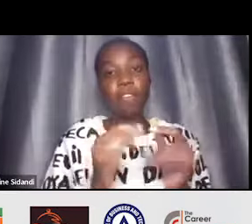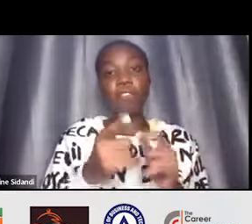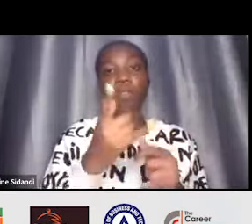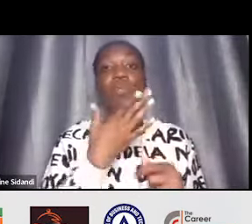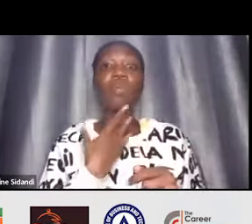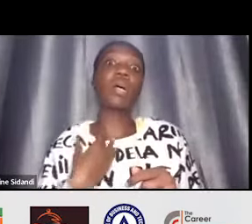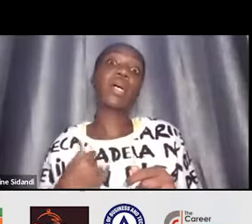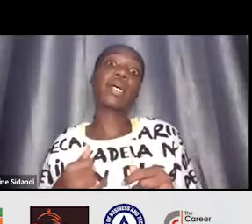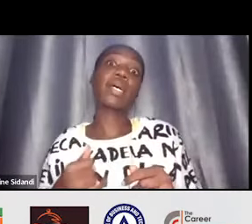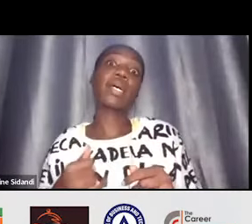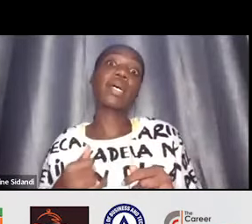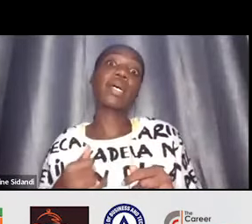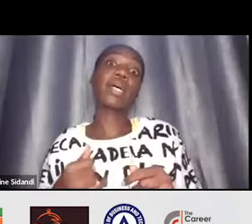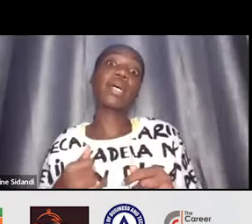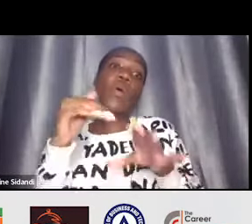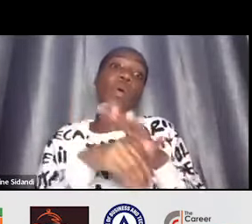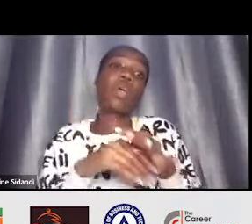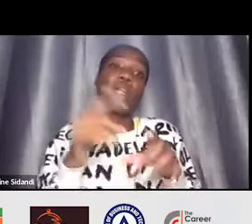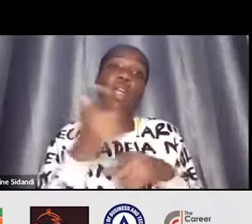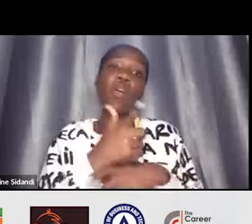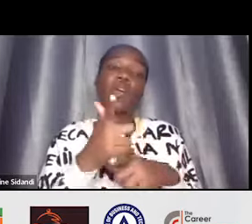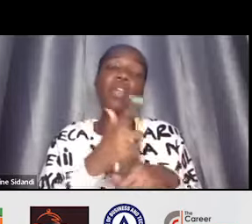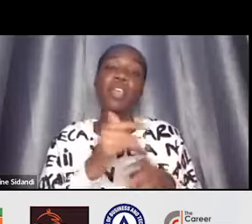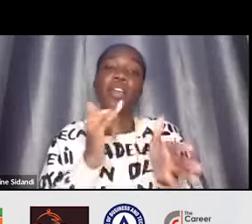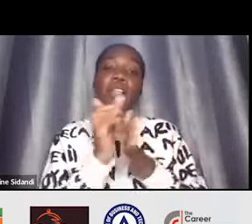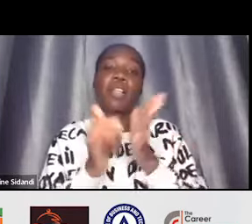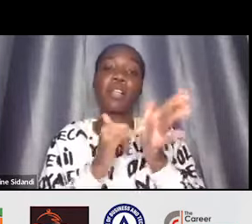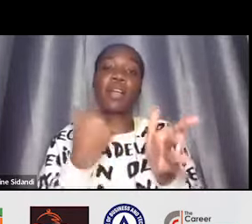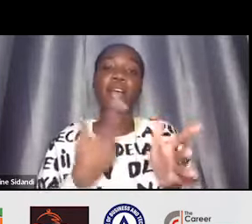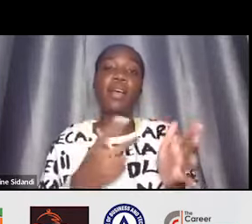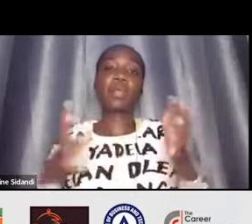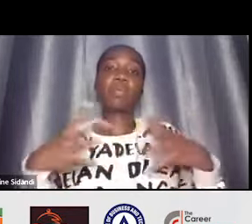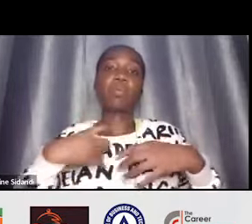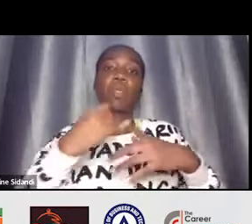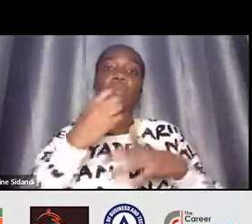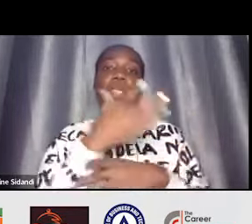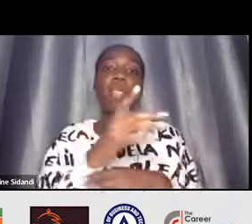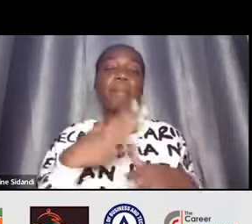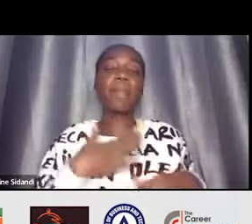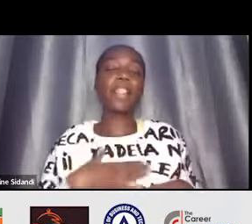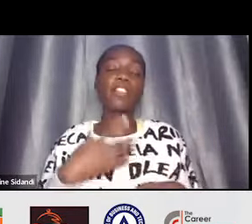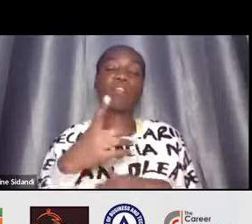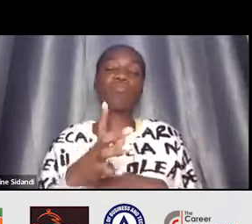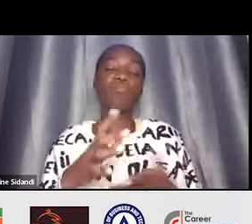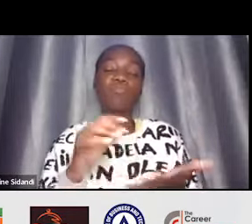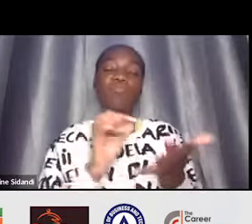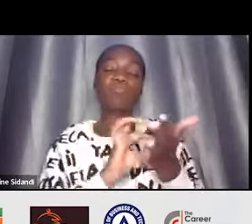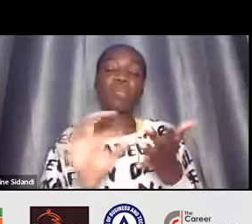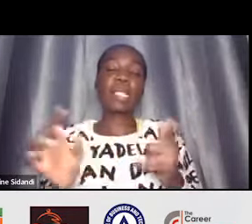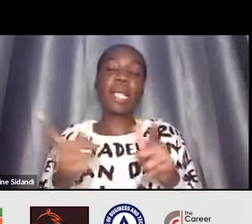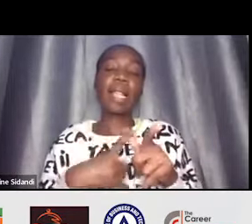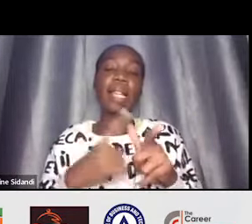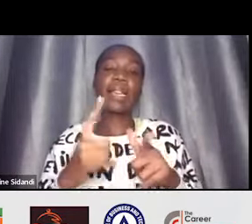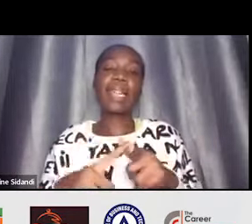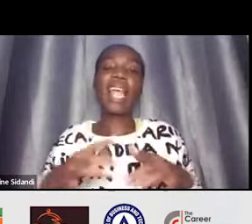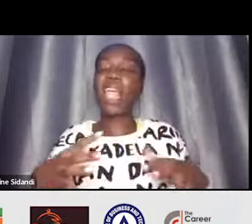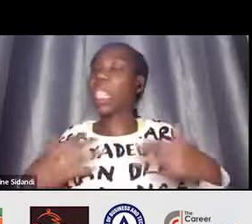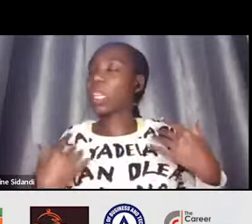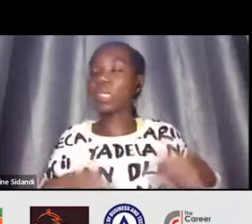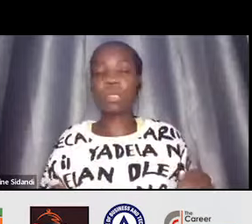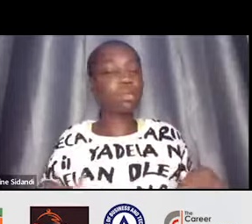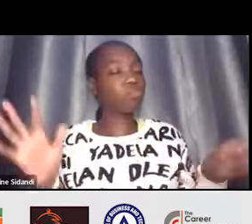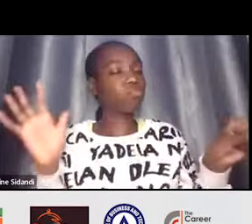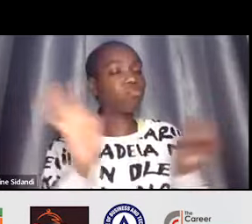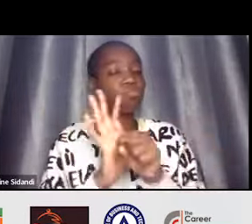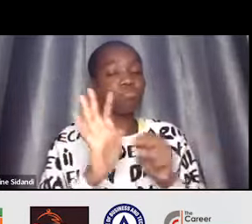recording for all the webinars that we've hosted, please subscribe and go and find everything there. We have a lot. And